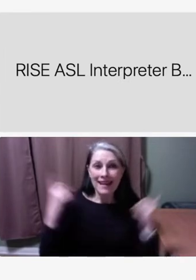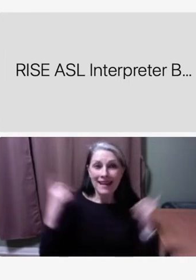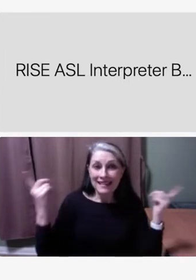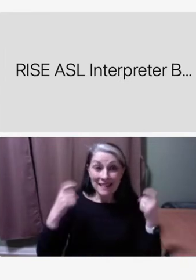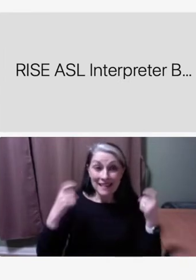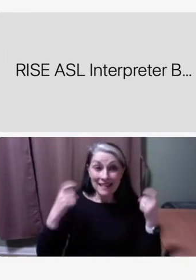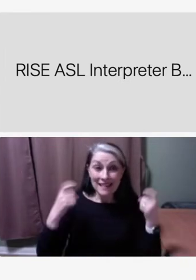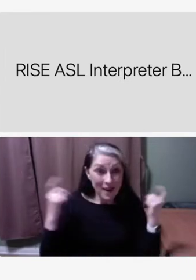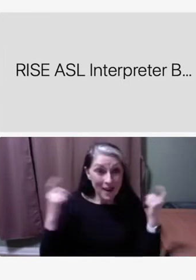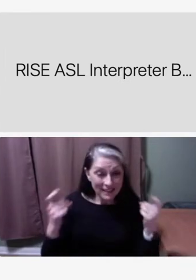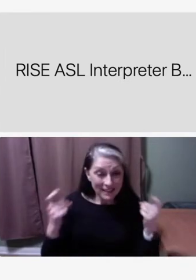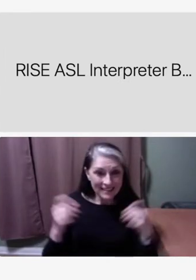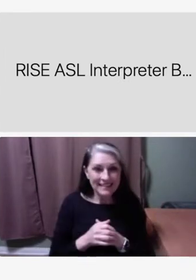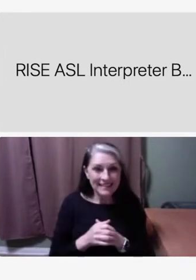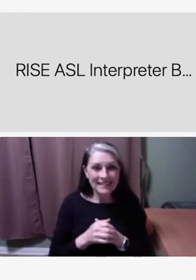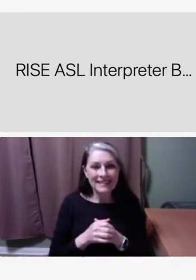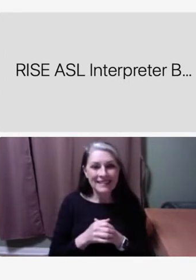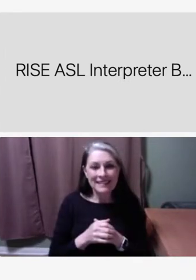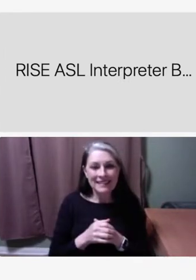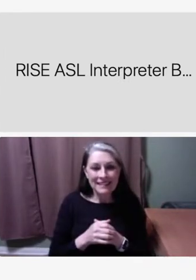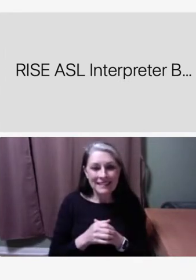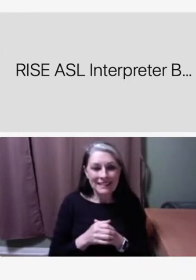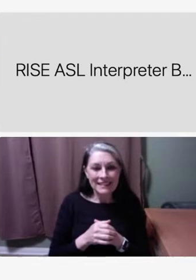And it was beautiful seeing like